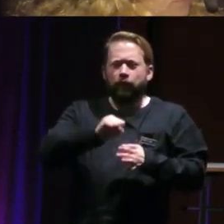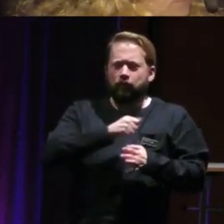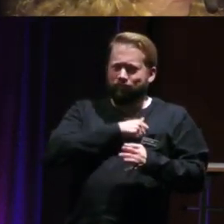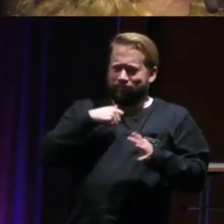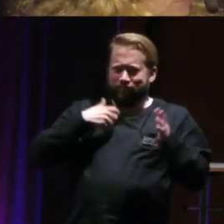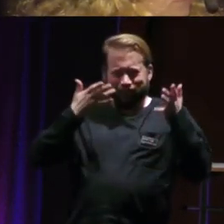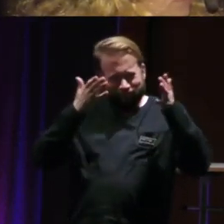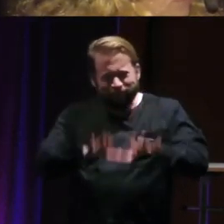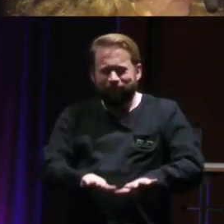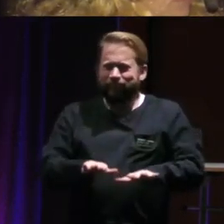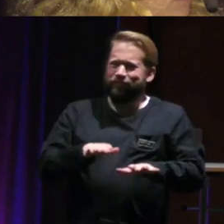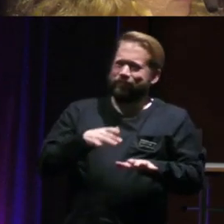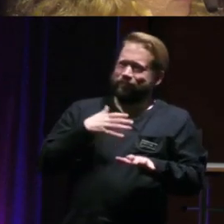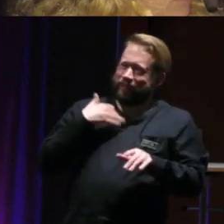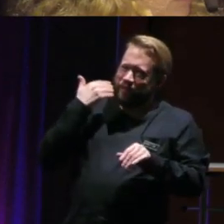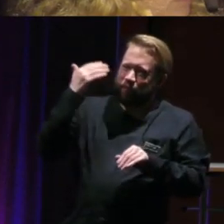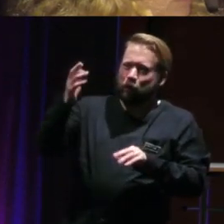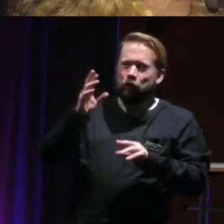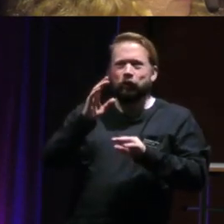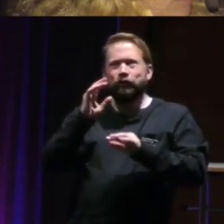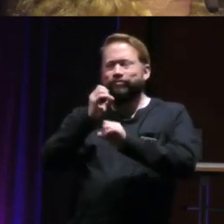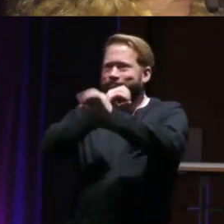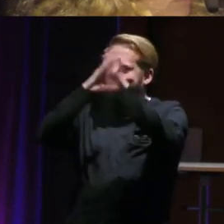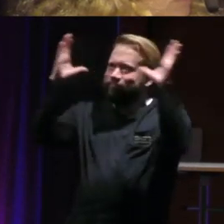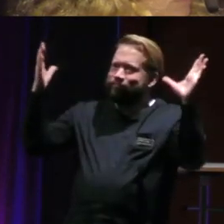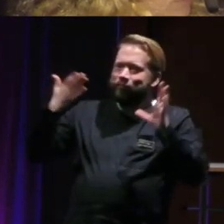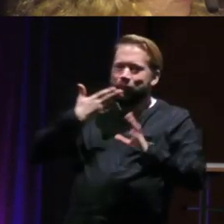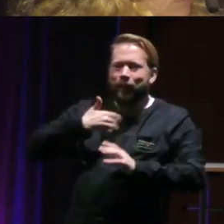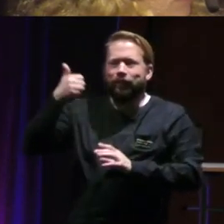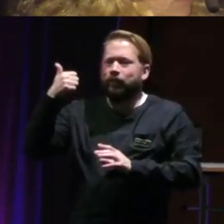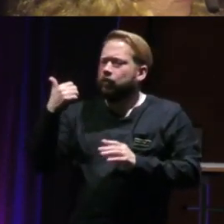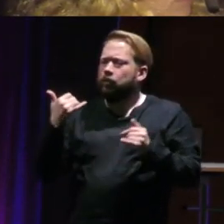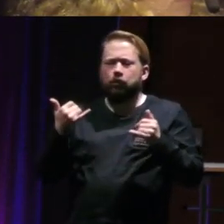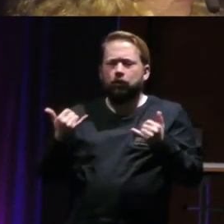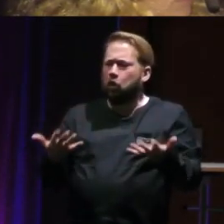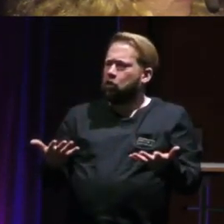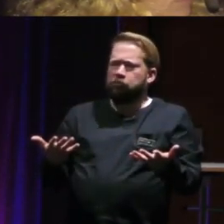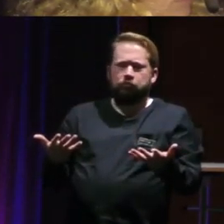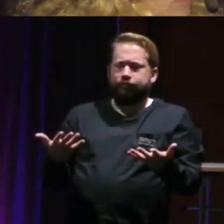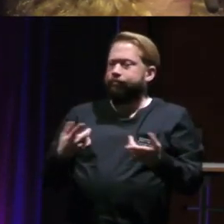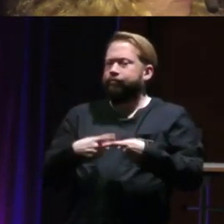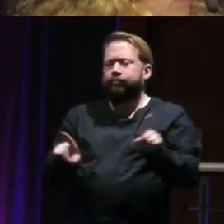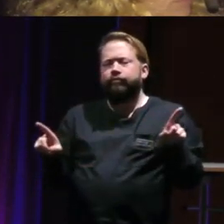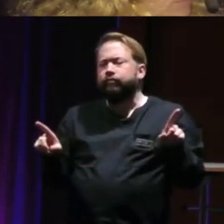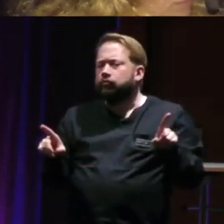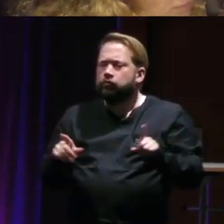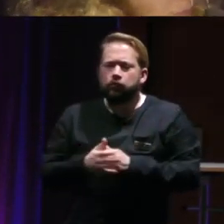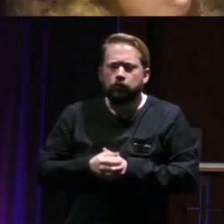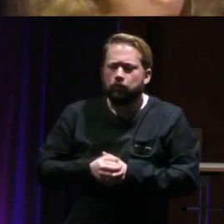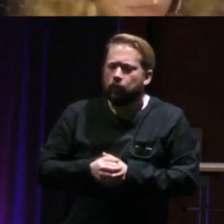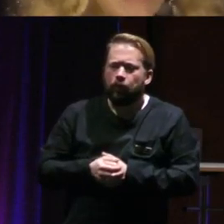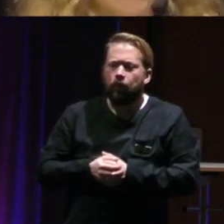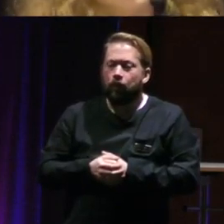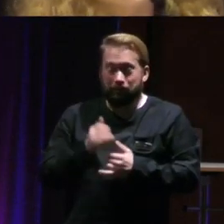funny anymore. I mean, a lot of people really seriously changed their minds during the last 3 years,